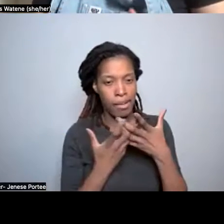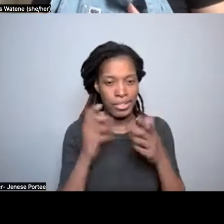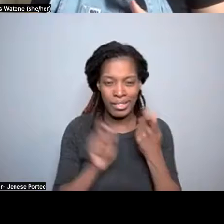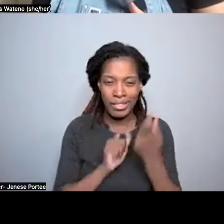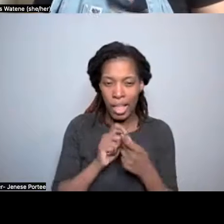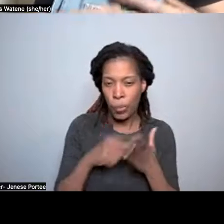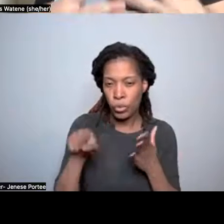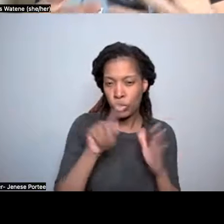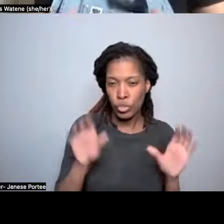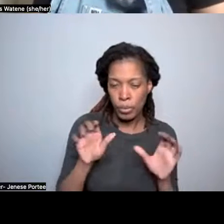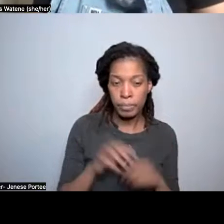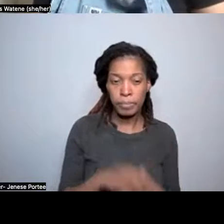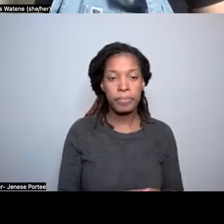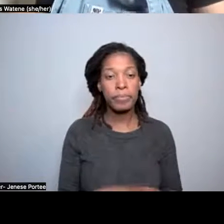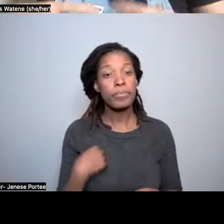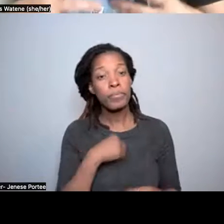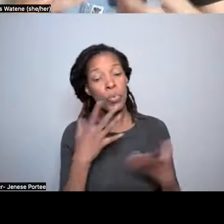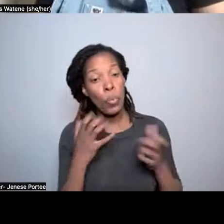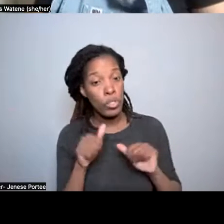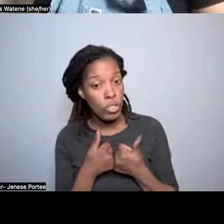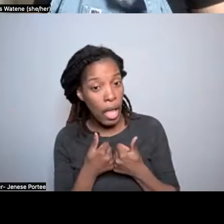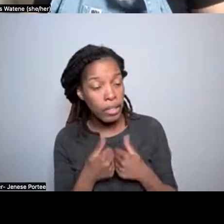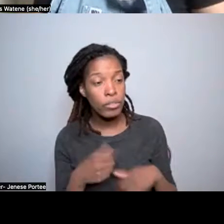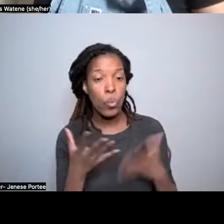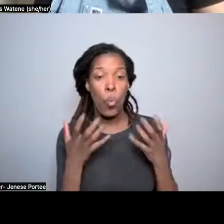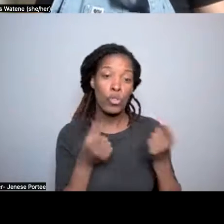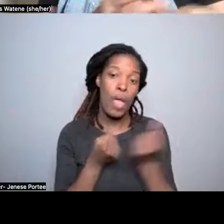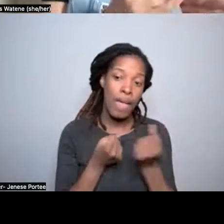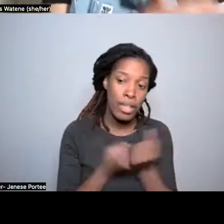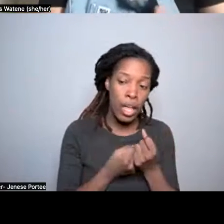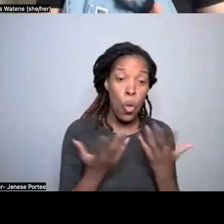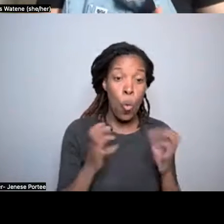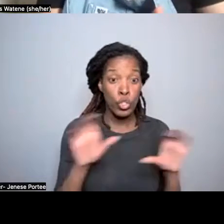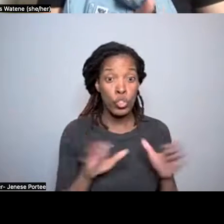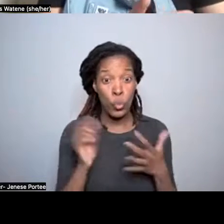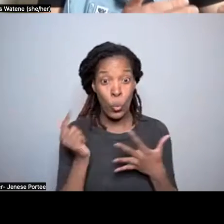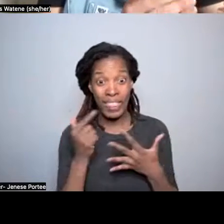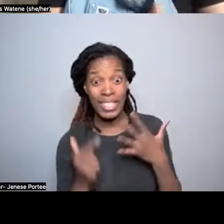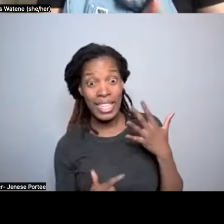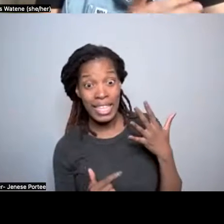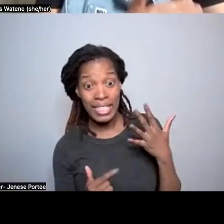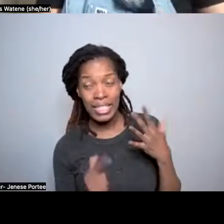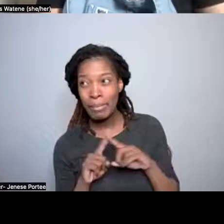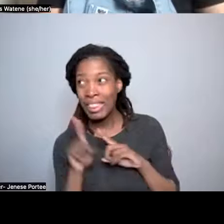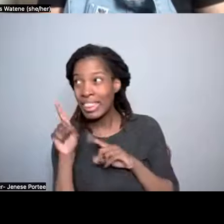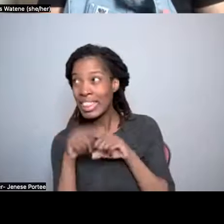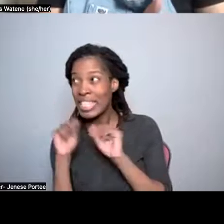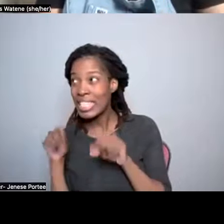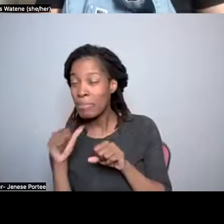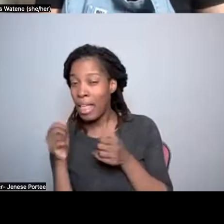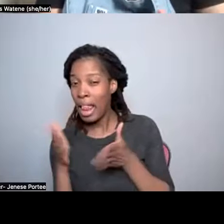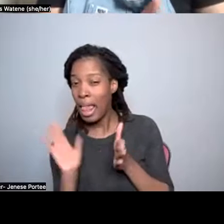we want to challenge, we want to advocate, we want to do these things, but the system doesn't allow us